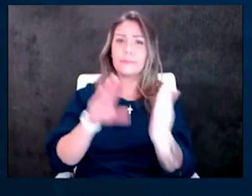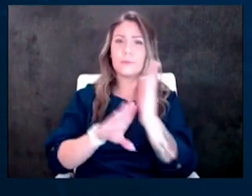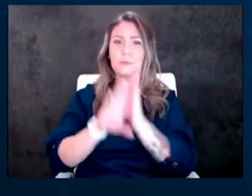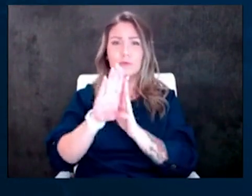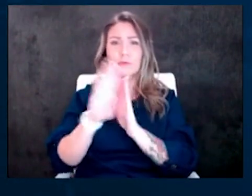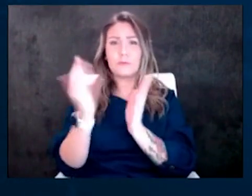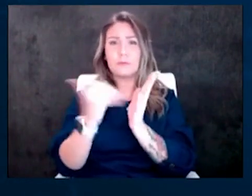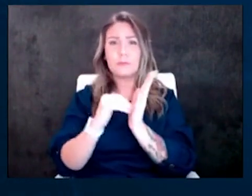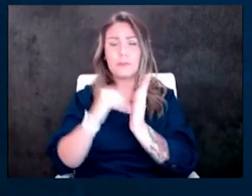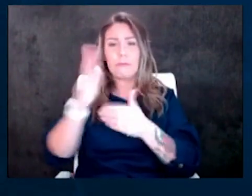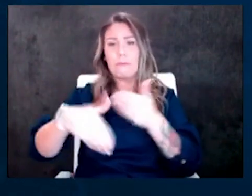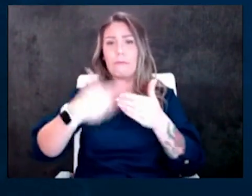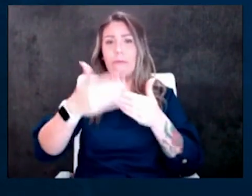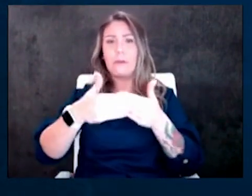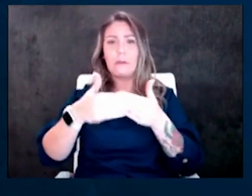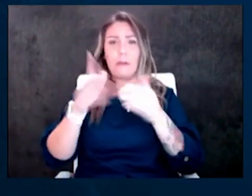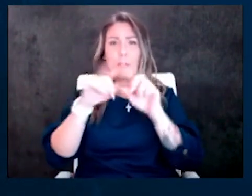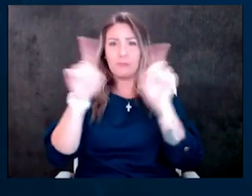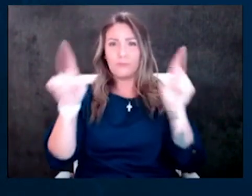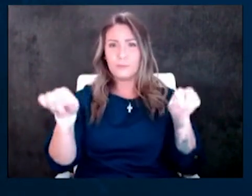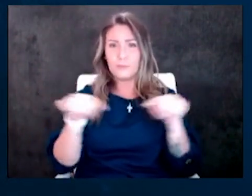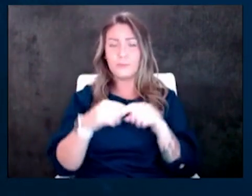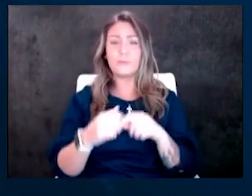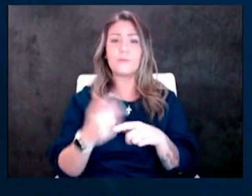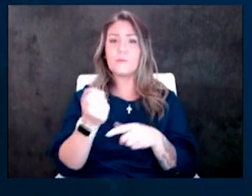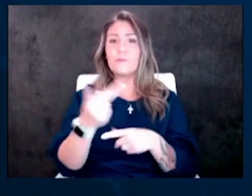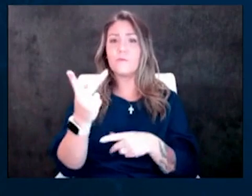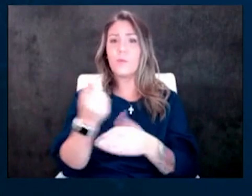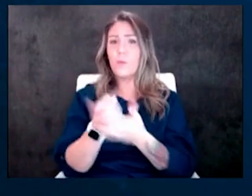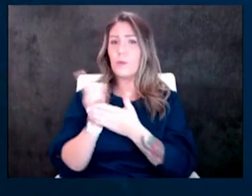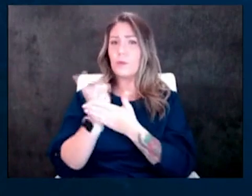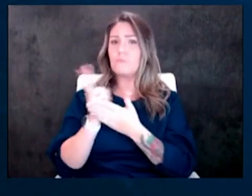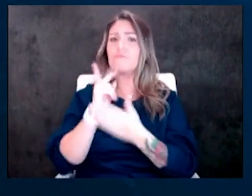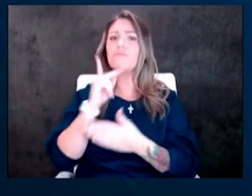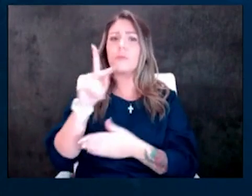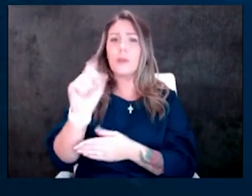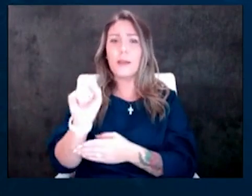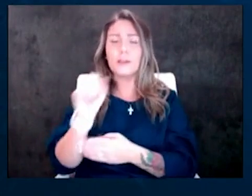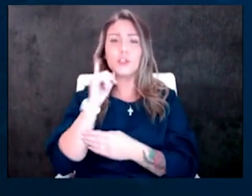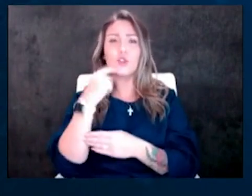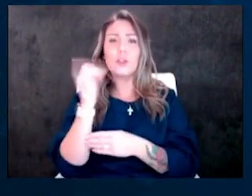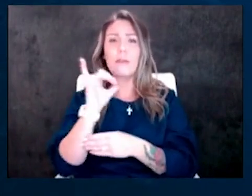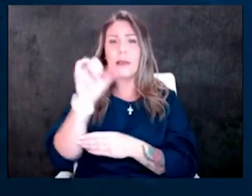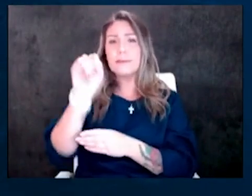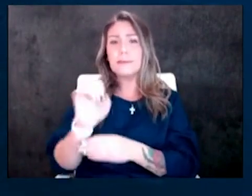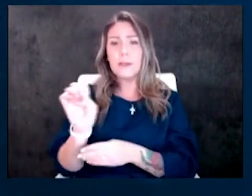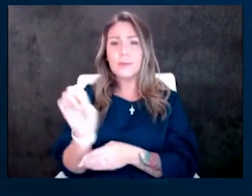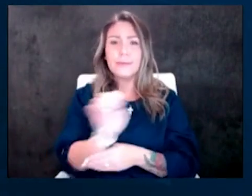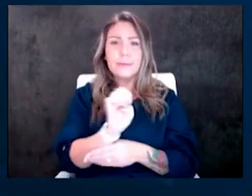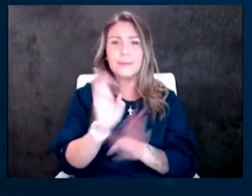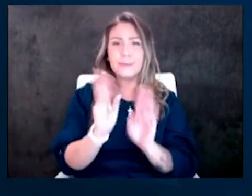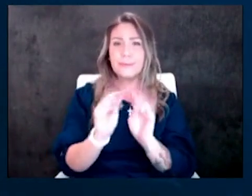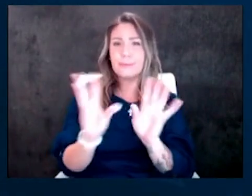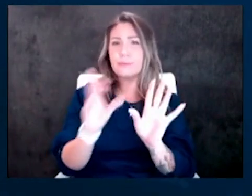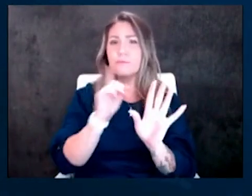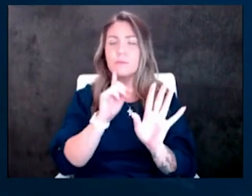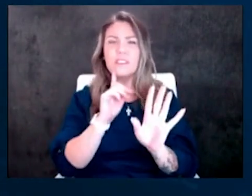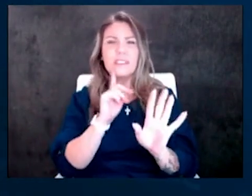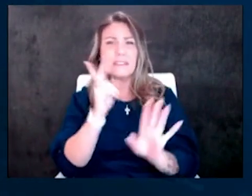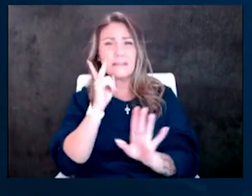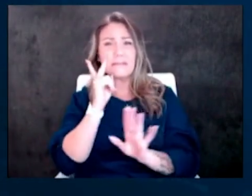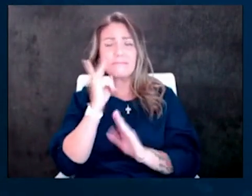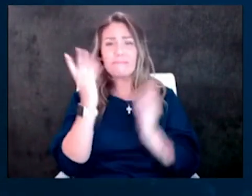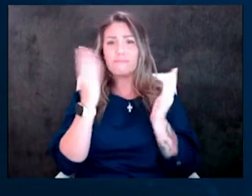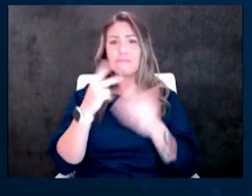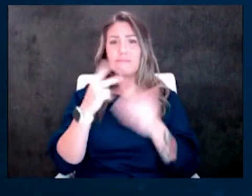slide. A few weeks ago, Kansas looked like the Southeast, where things were a little clear. You can see where the dark purple is, and you've heard